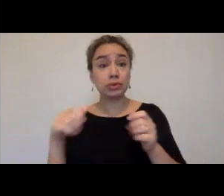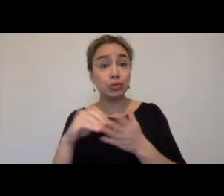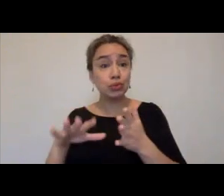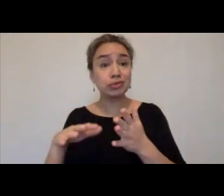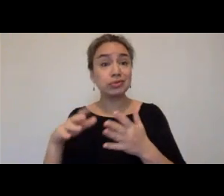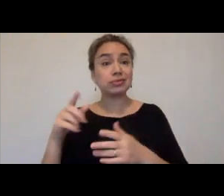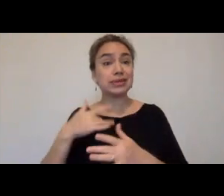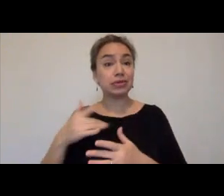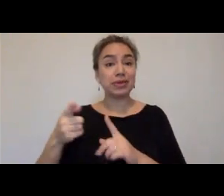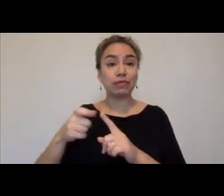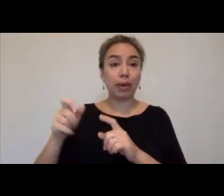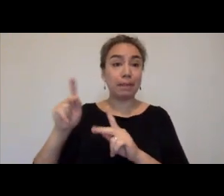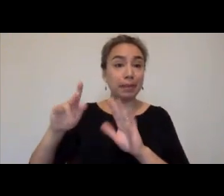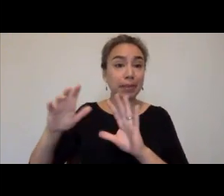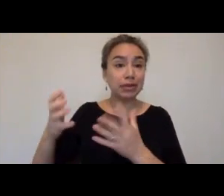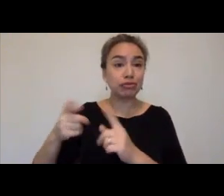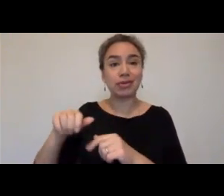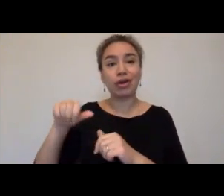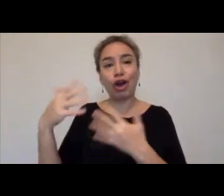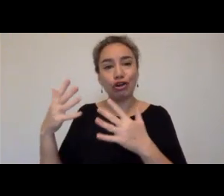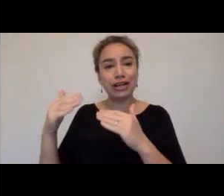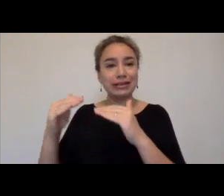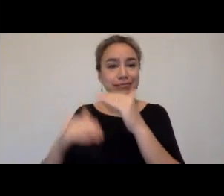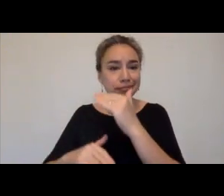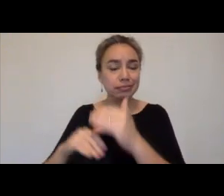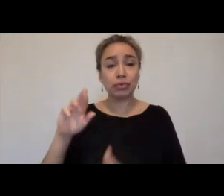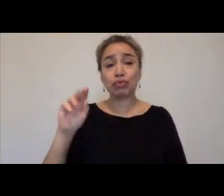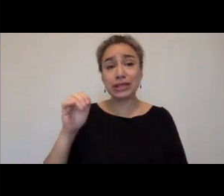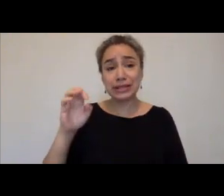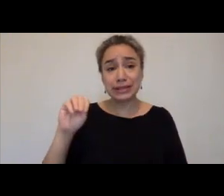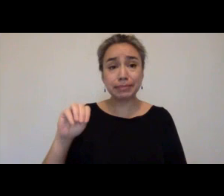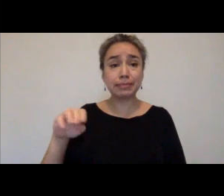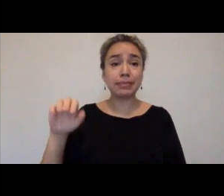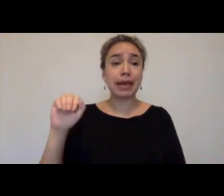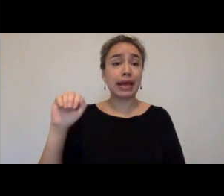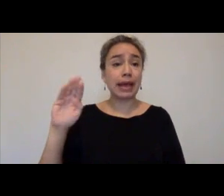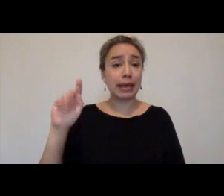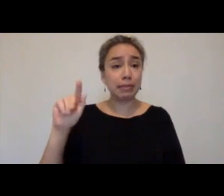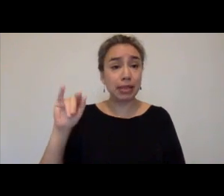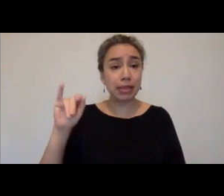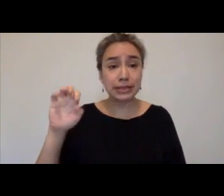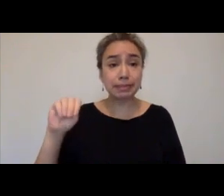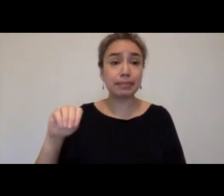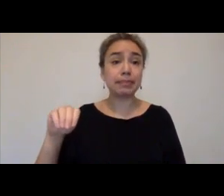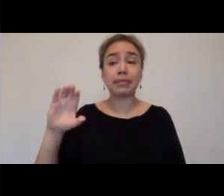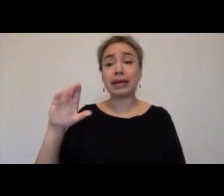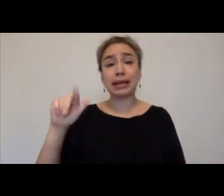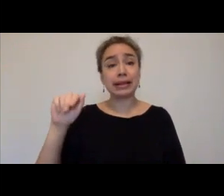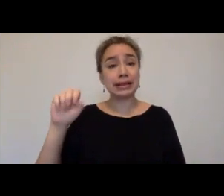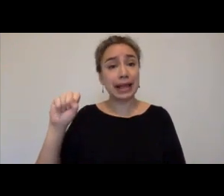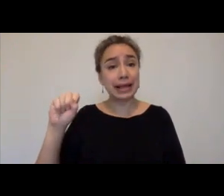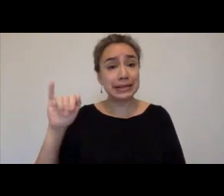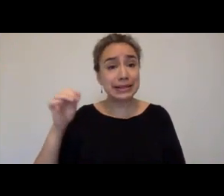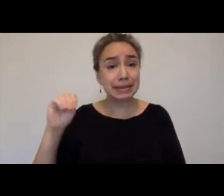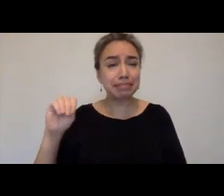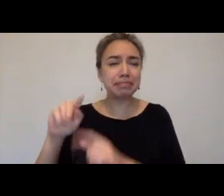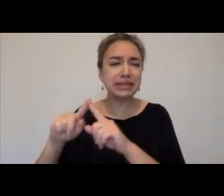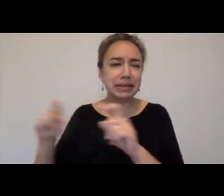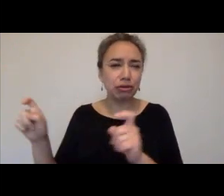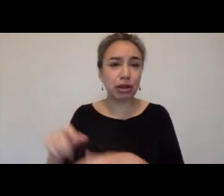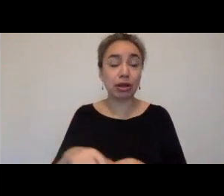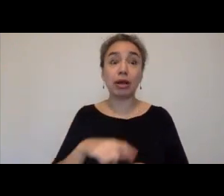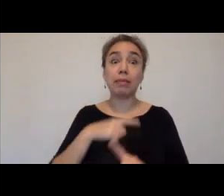disadvantaged for other reasons, racism, ableism, classism, and so on. And so imposing these linguistic requirements on them as